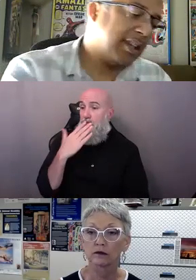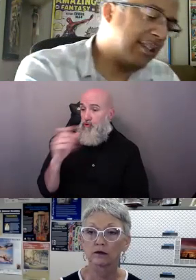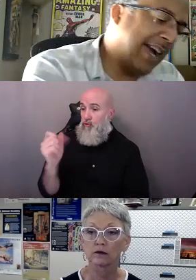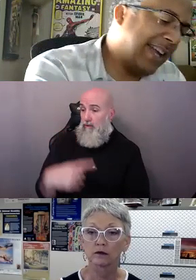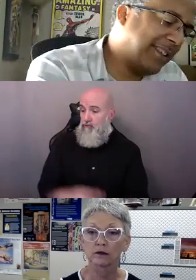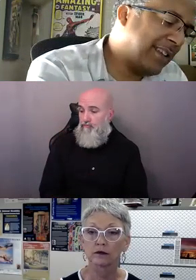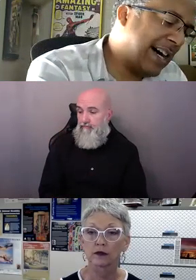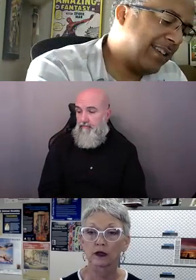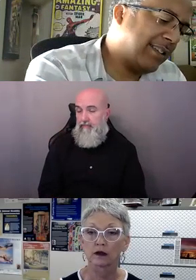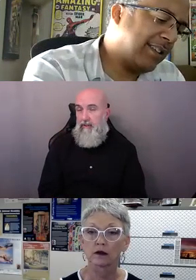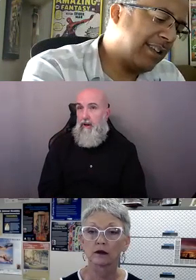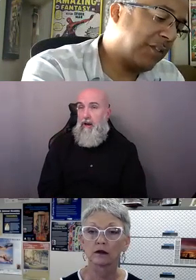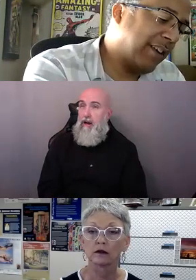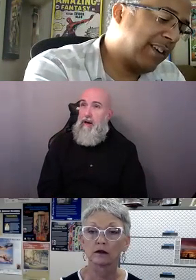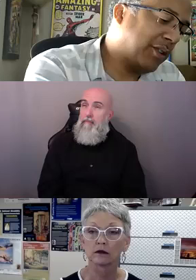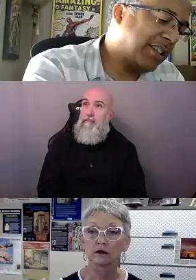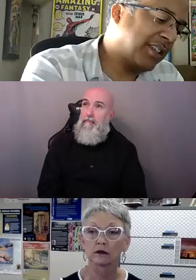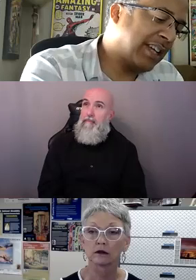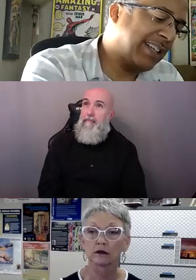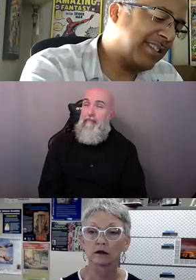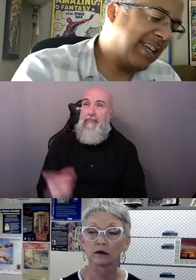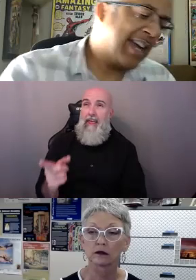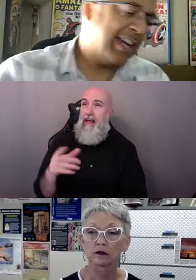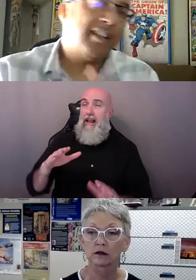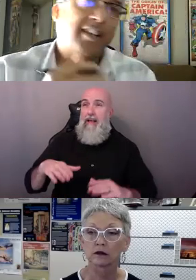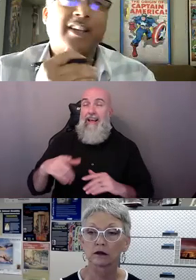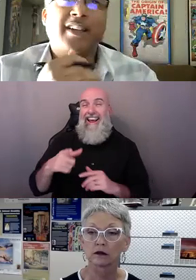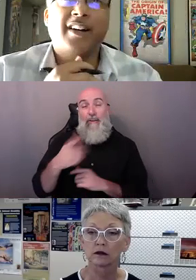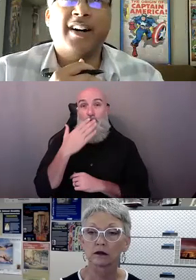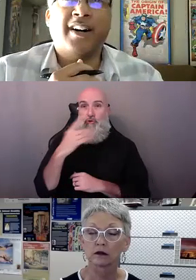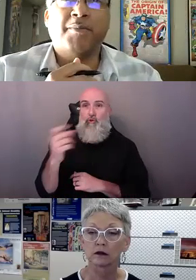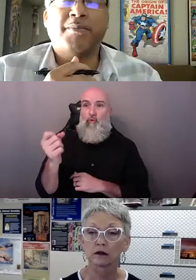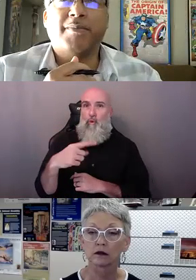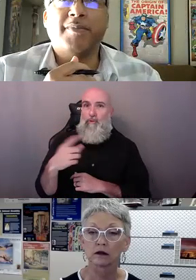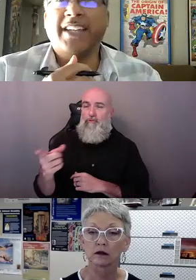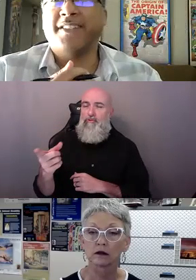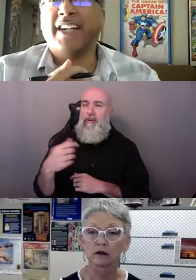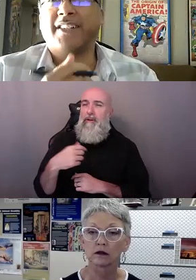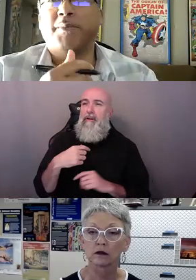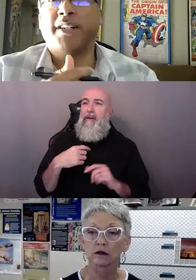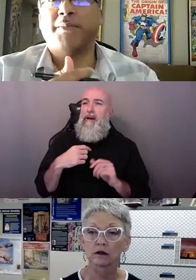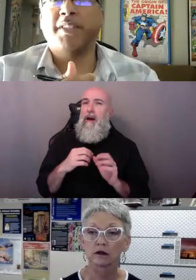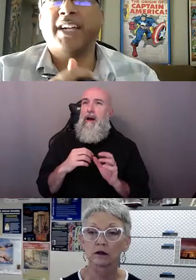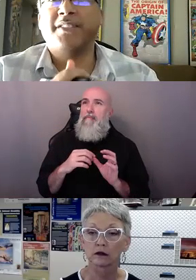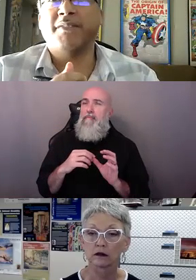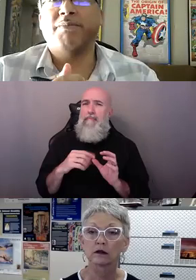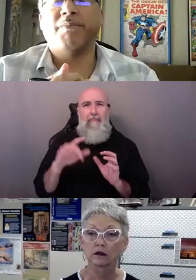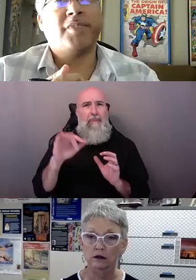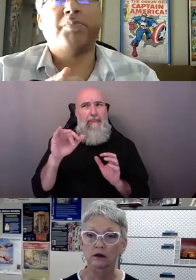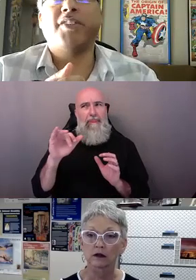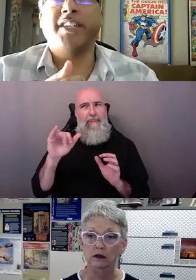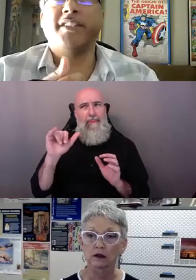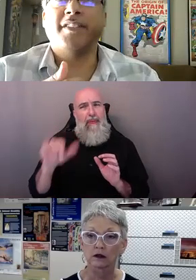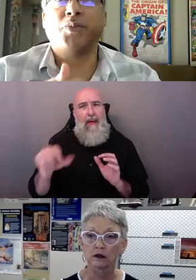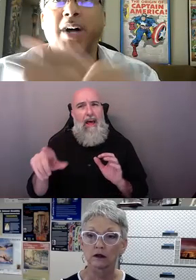question. That has not, that's a very good question. And I can say that that has not come up, but that's a